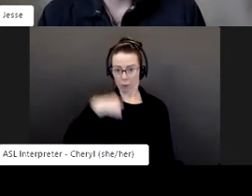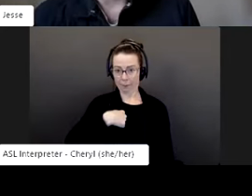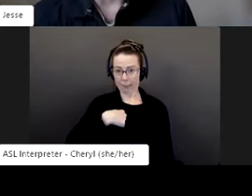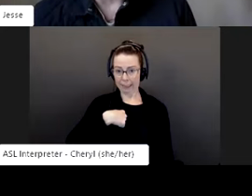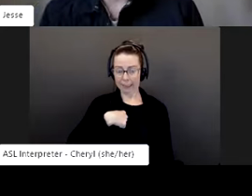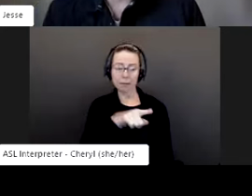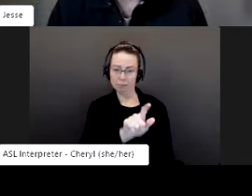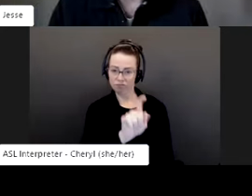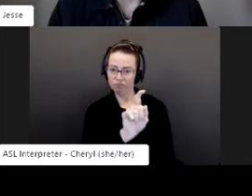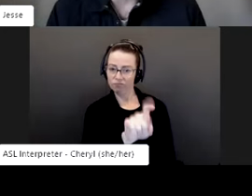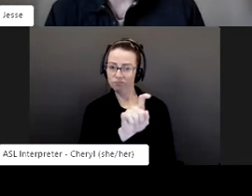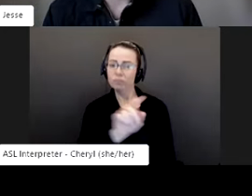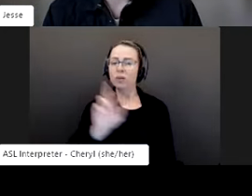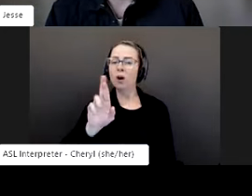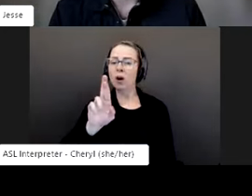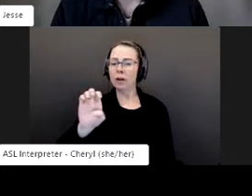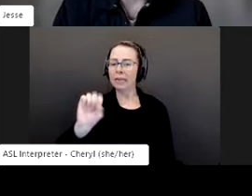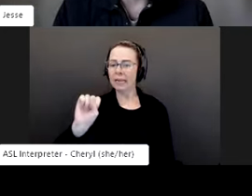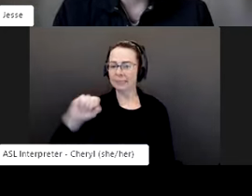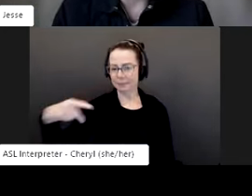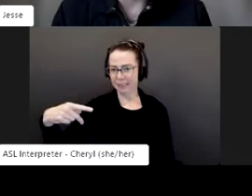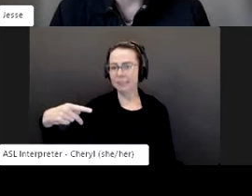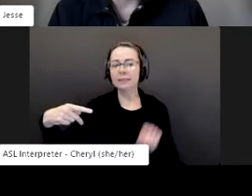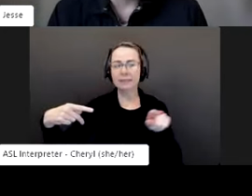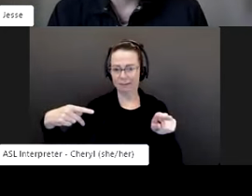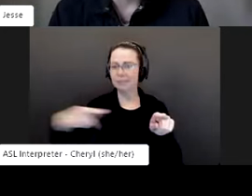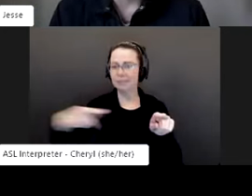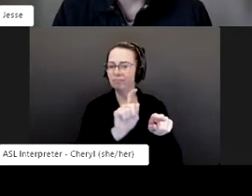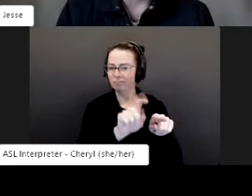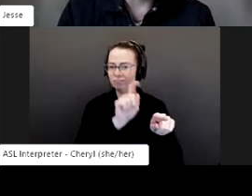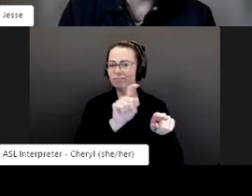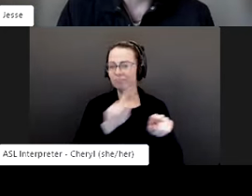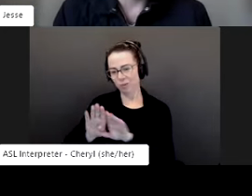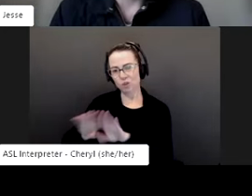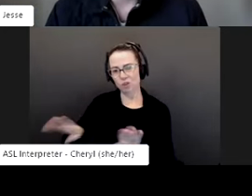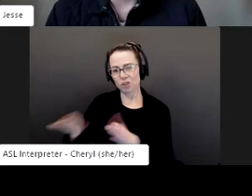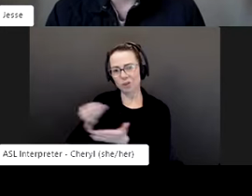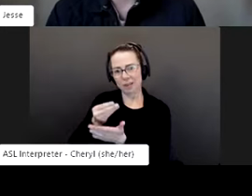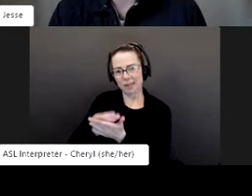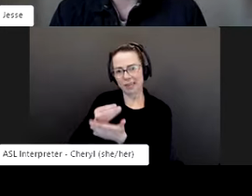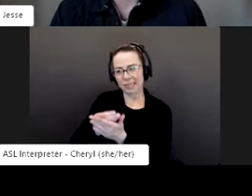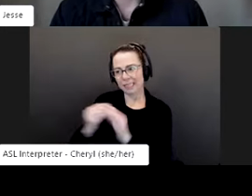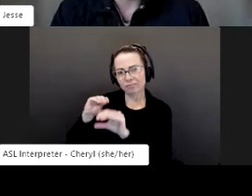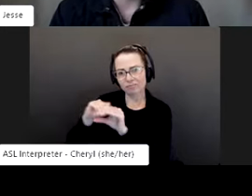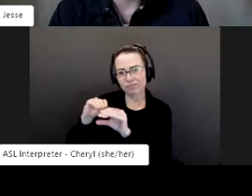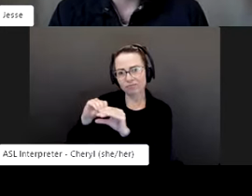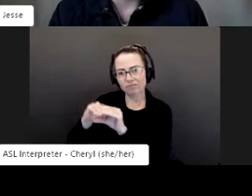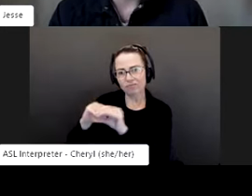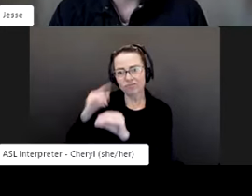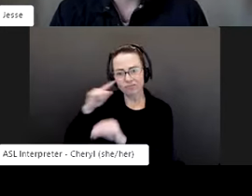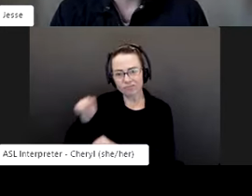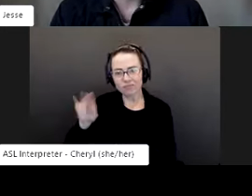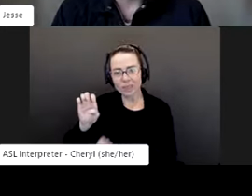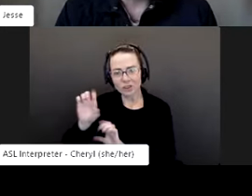my RESP. So the Registered Education Savings Plan that I have for my children. Those kinds of statements